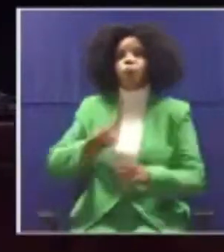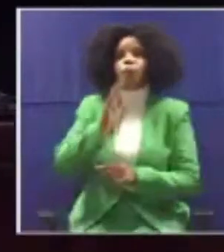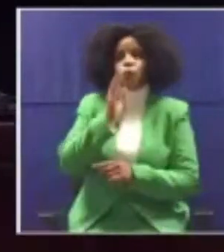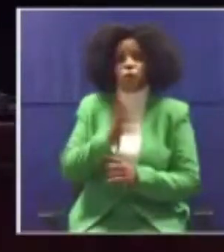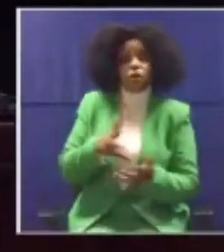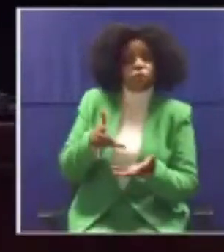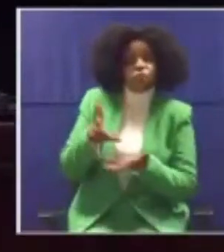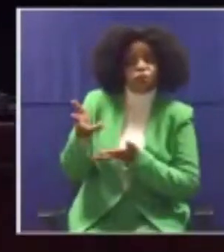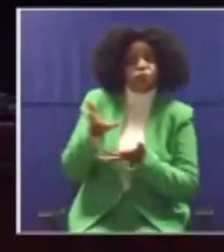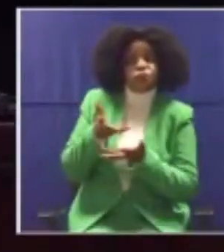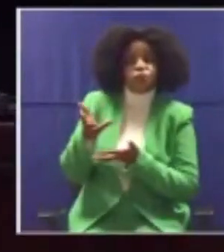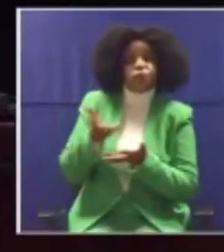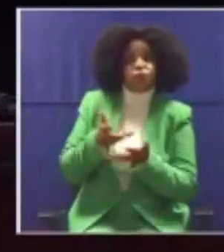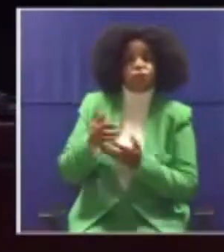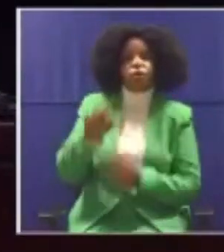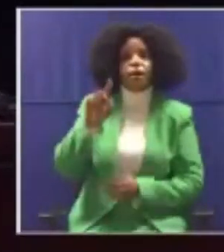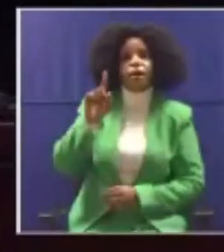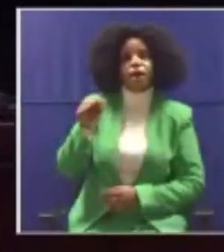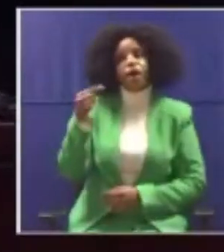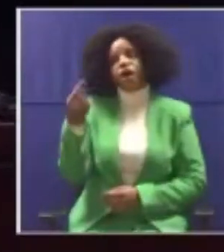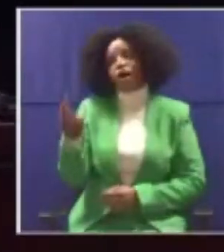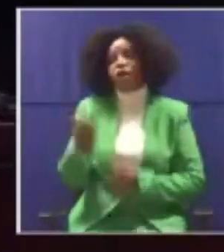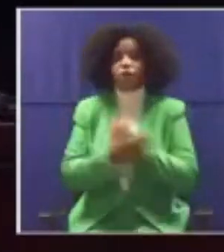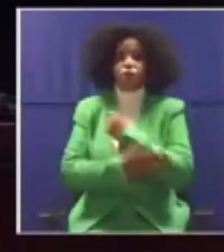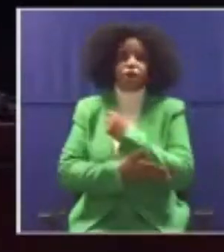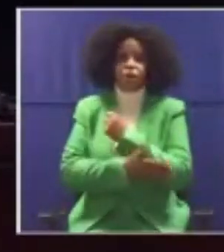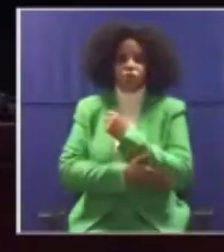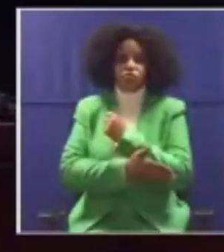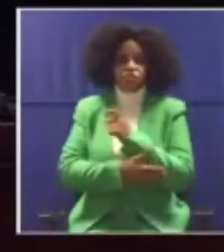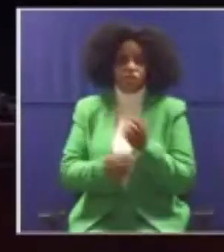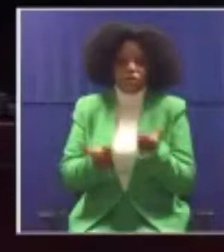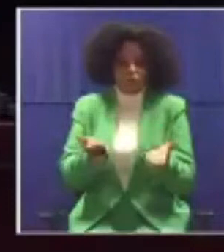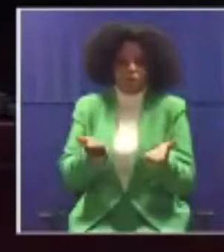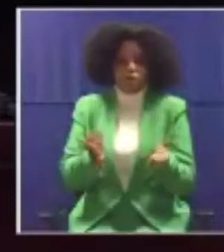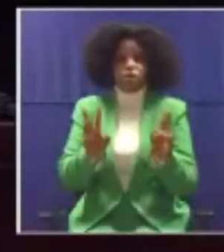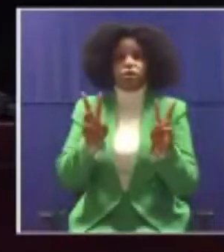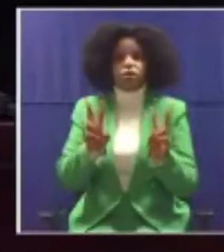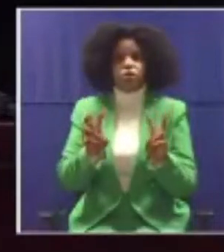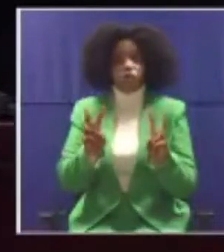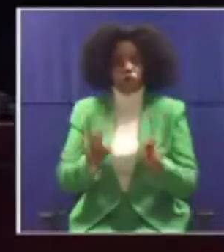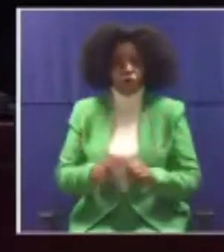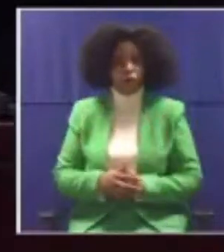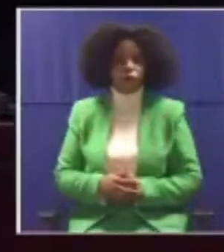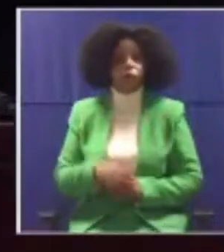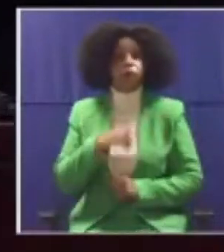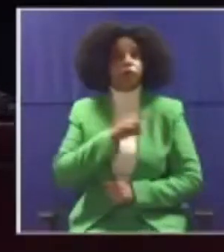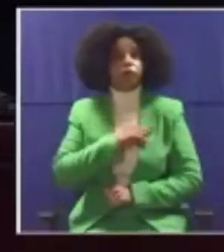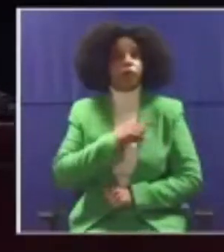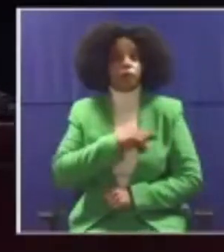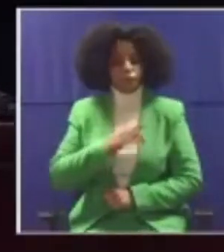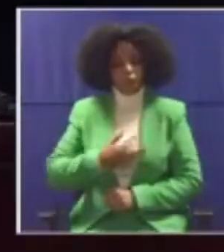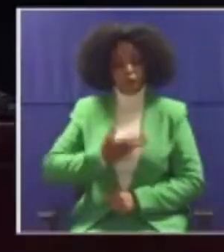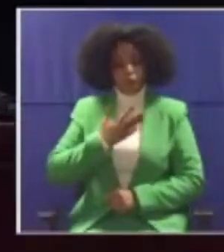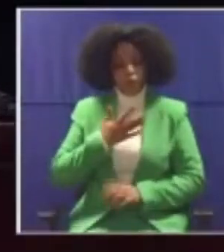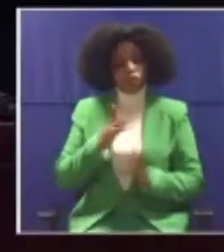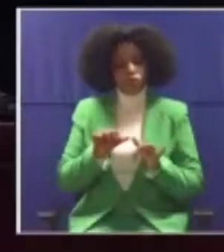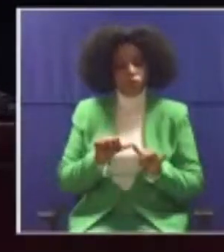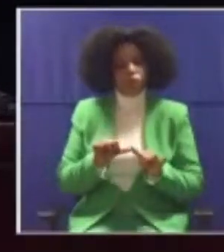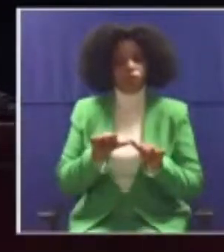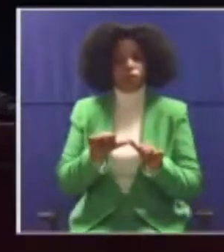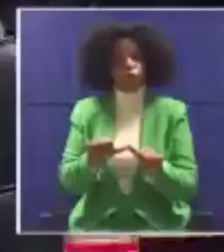other countries on this matter to seek to persuade them to move with our